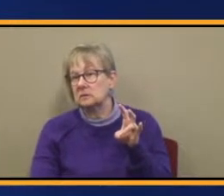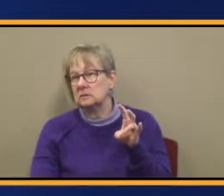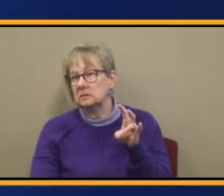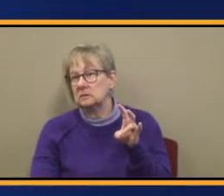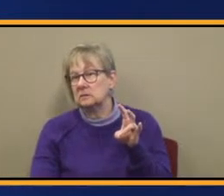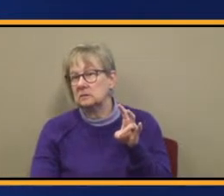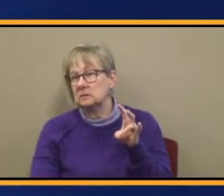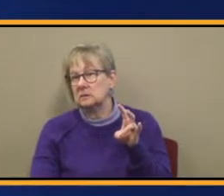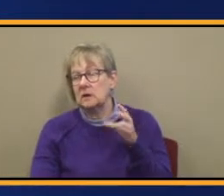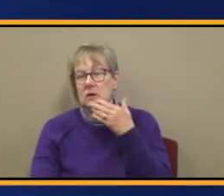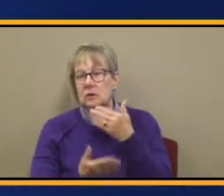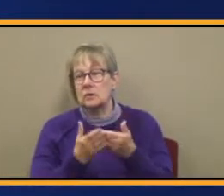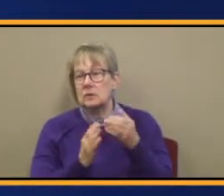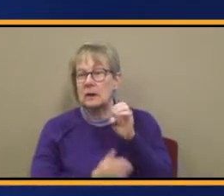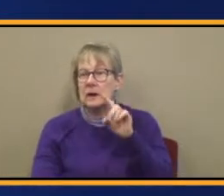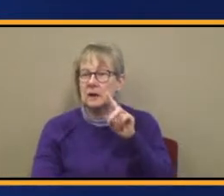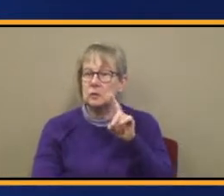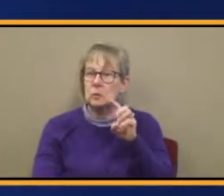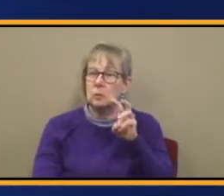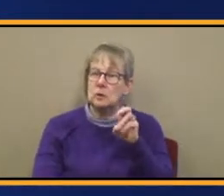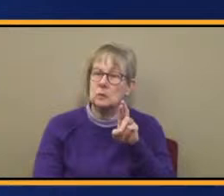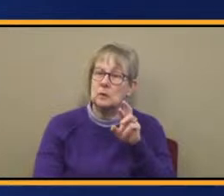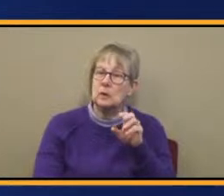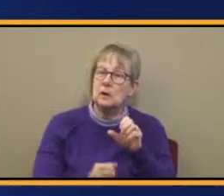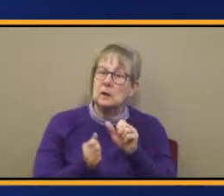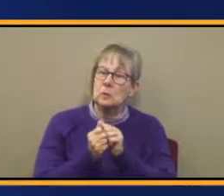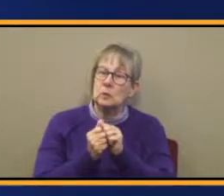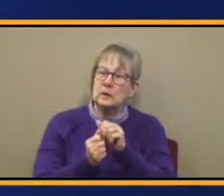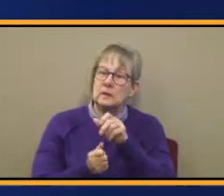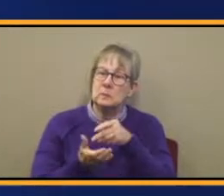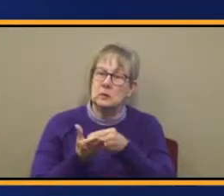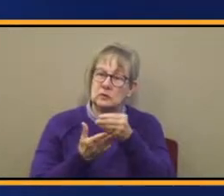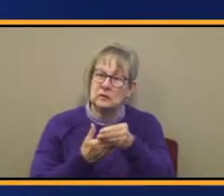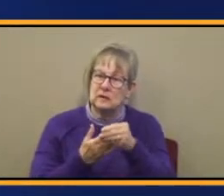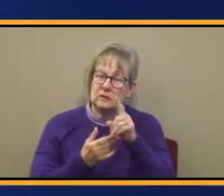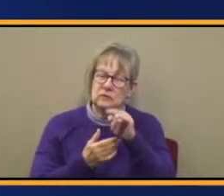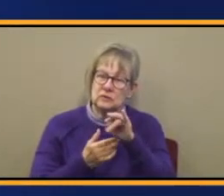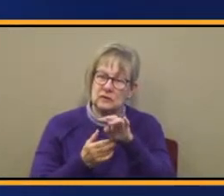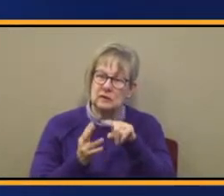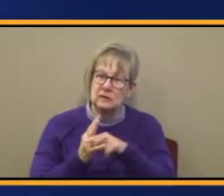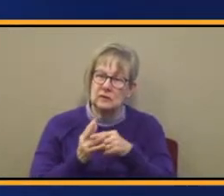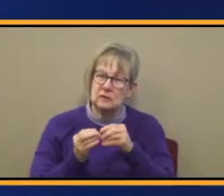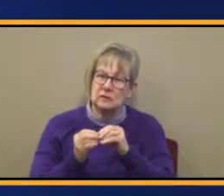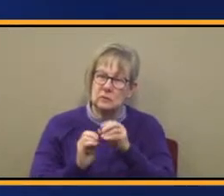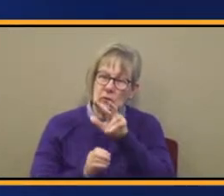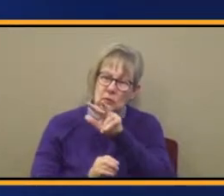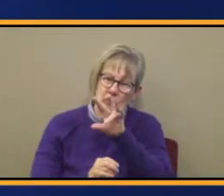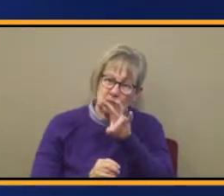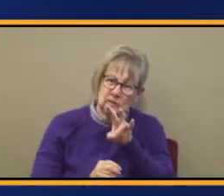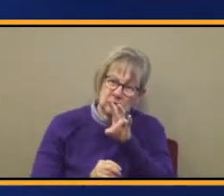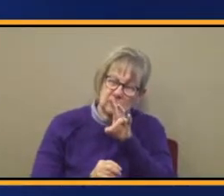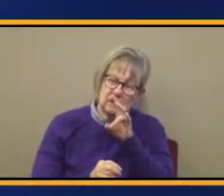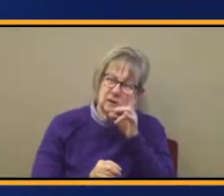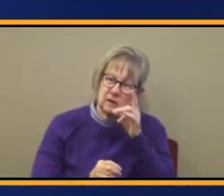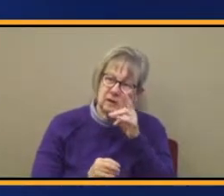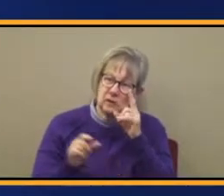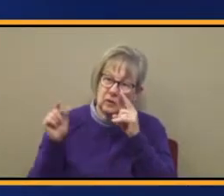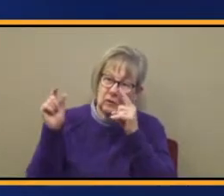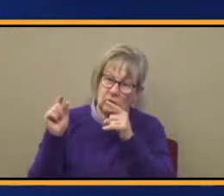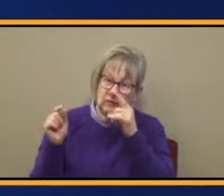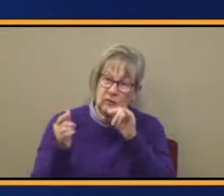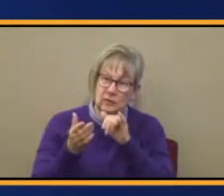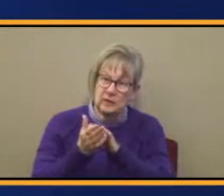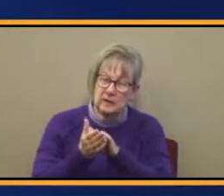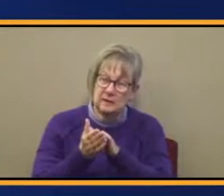Good morning. Good morning. Edward Rodriguez with Purchasing and Strategic Sourcing. Item 37, the strategic goal for this item